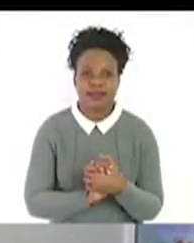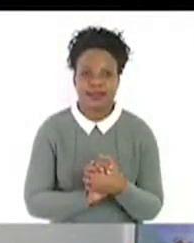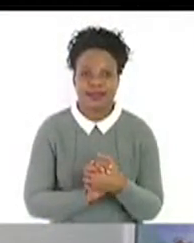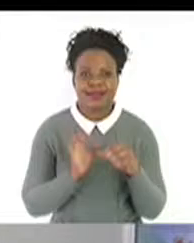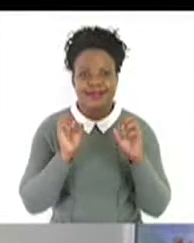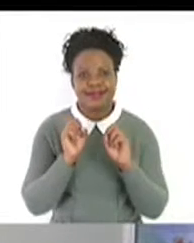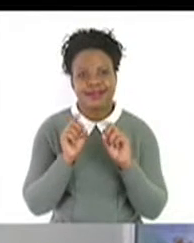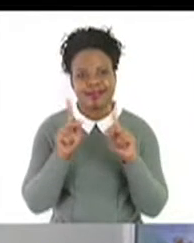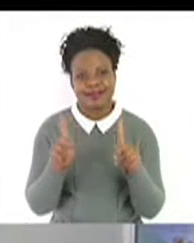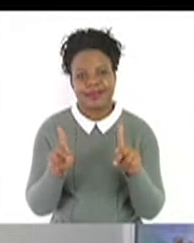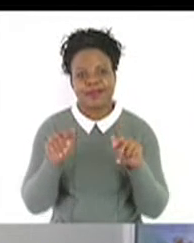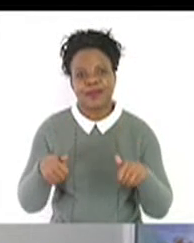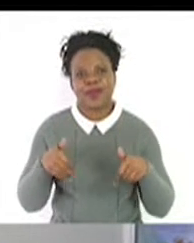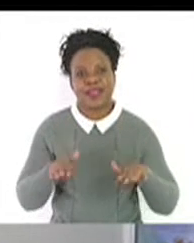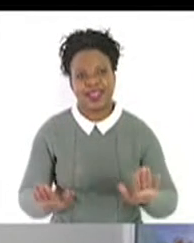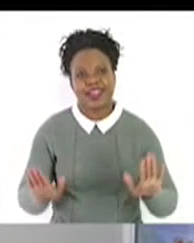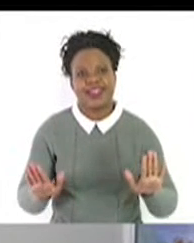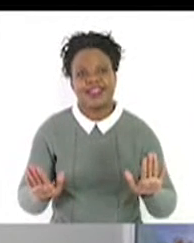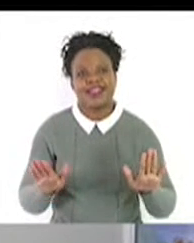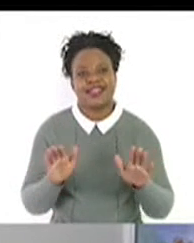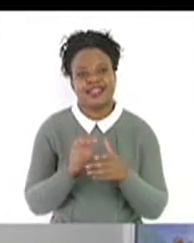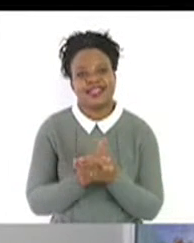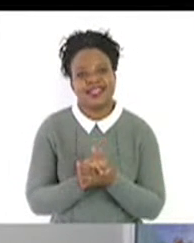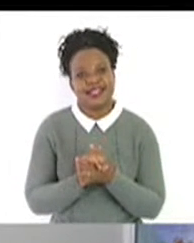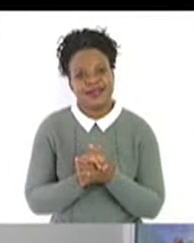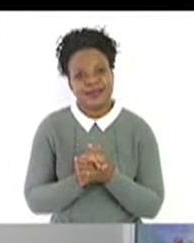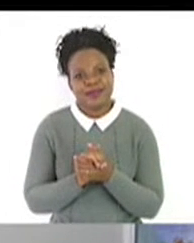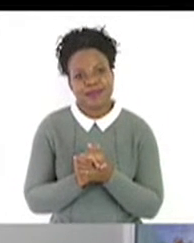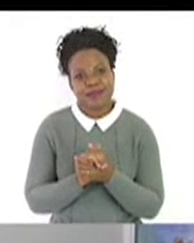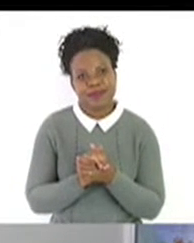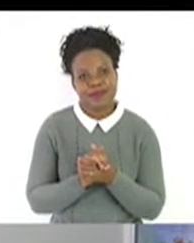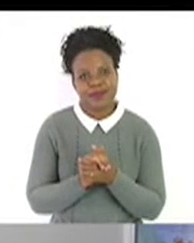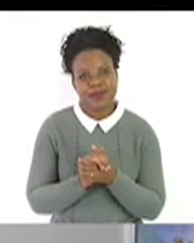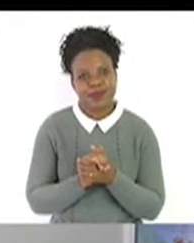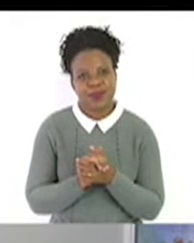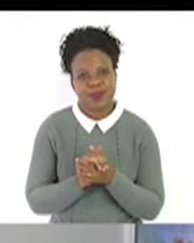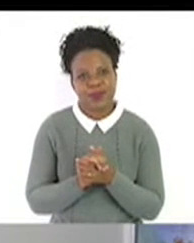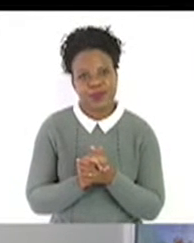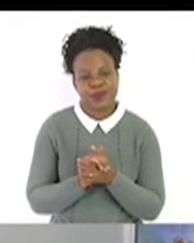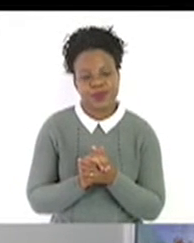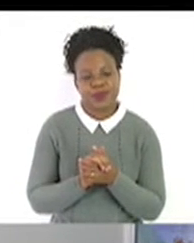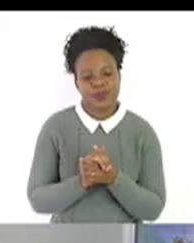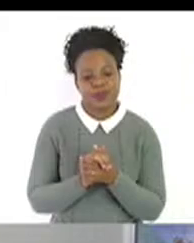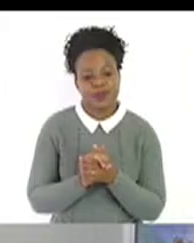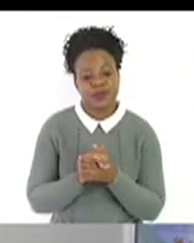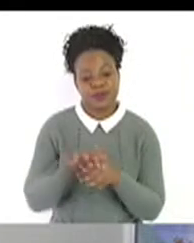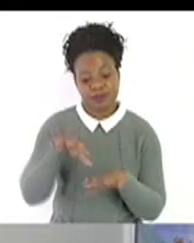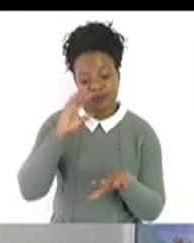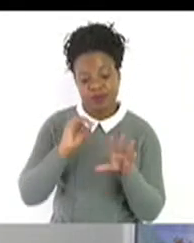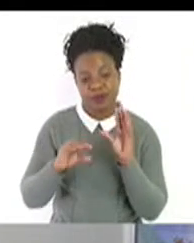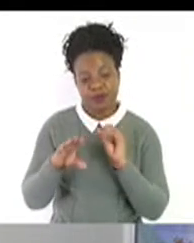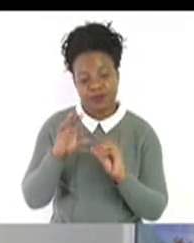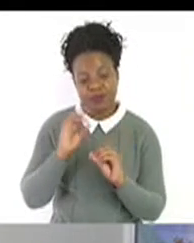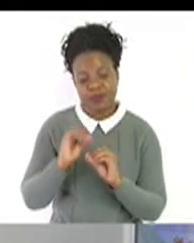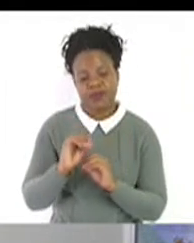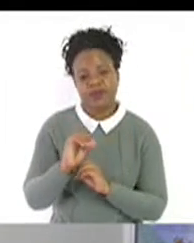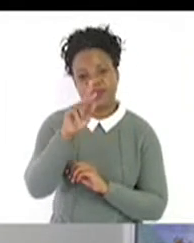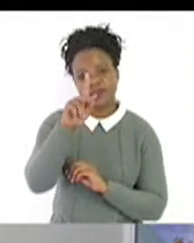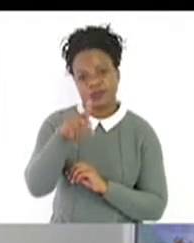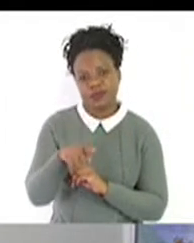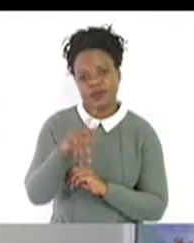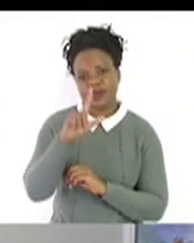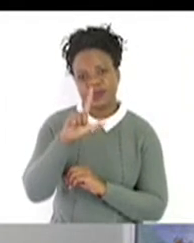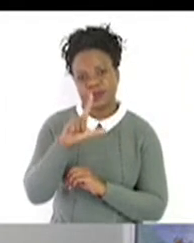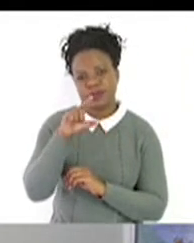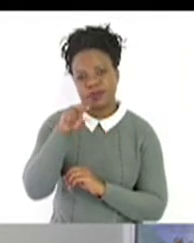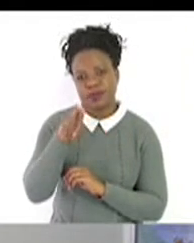Okay, boys and girls, like what I've said, we are talking about plurals. And here